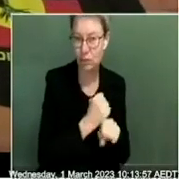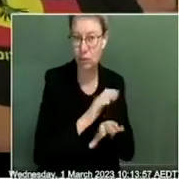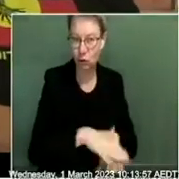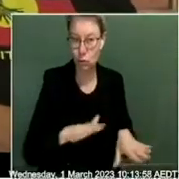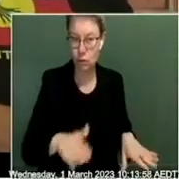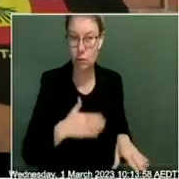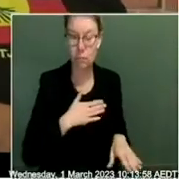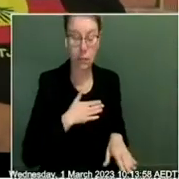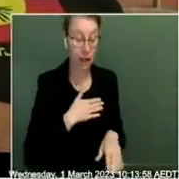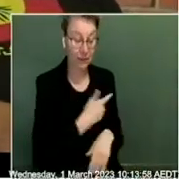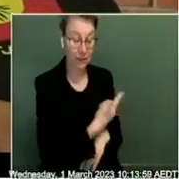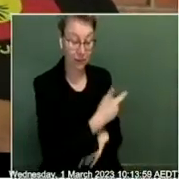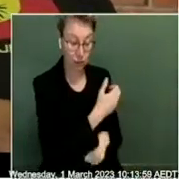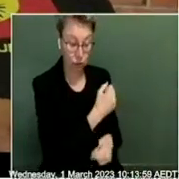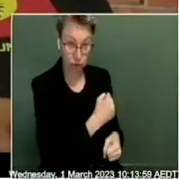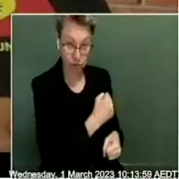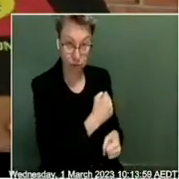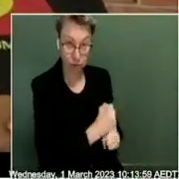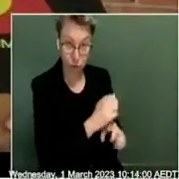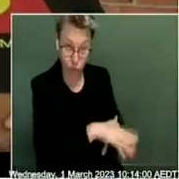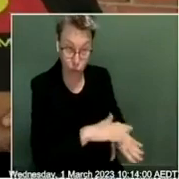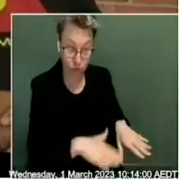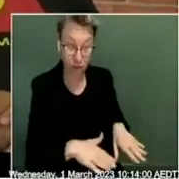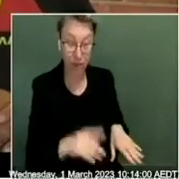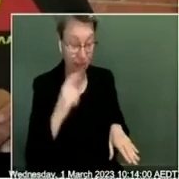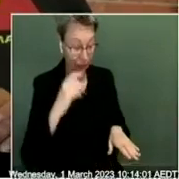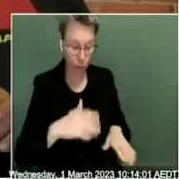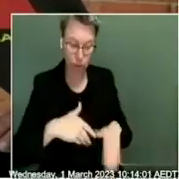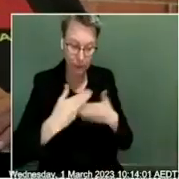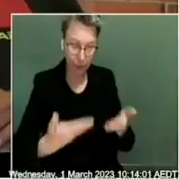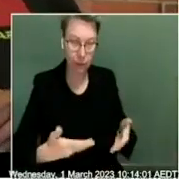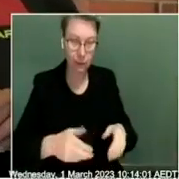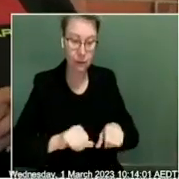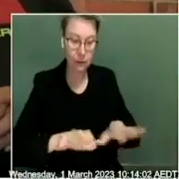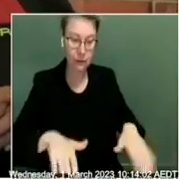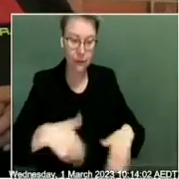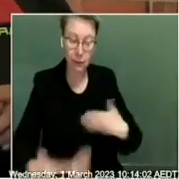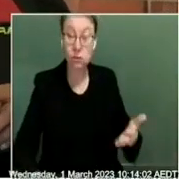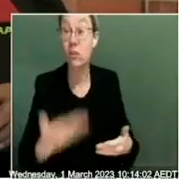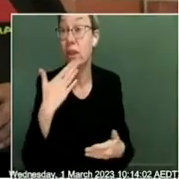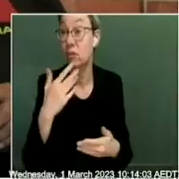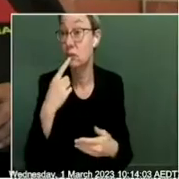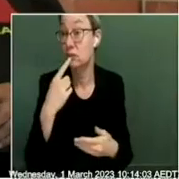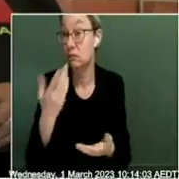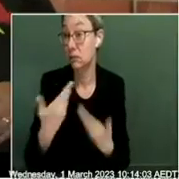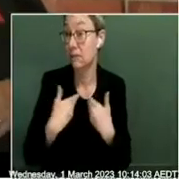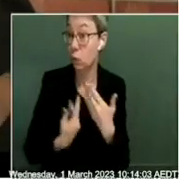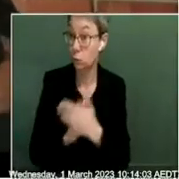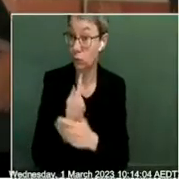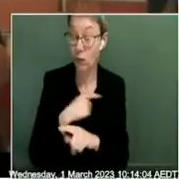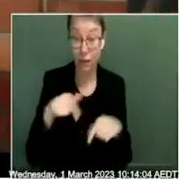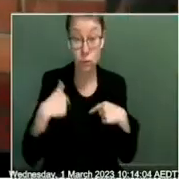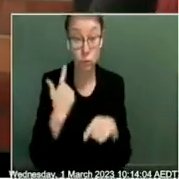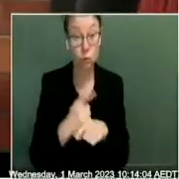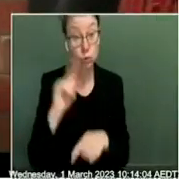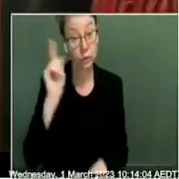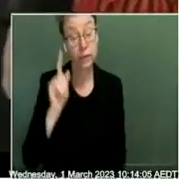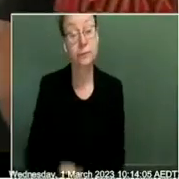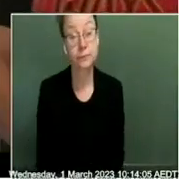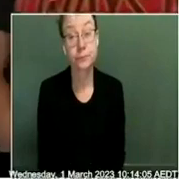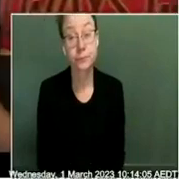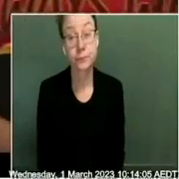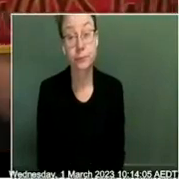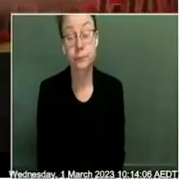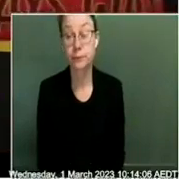yeah, thank you for giving us this opportunity to speak. Yeah, and thanks Tina and Joe,